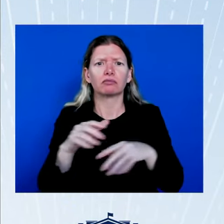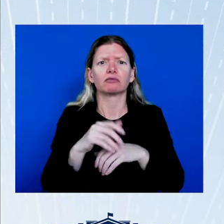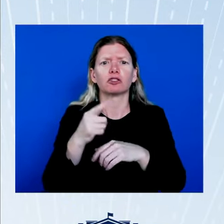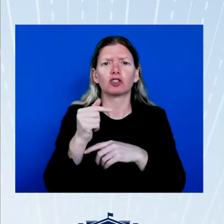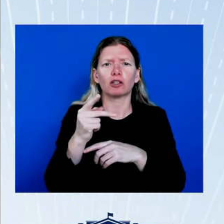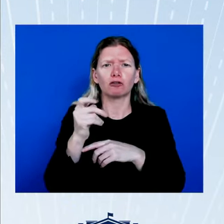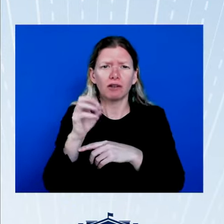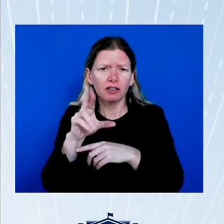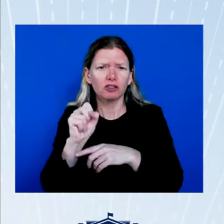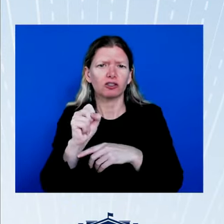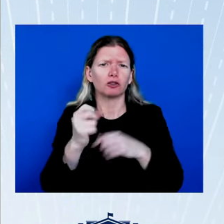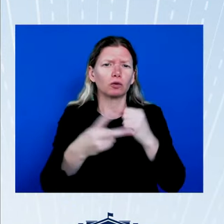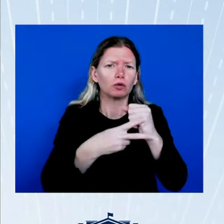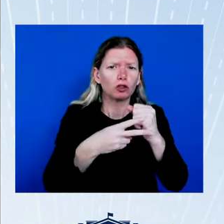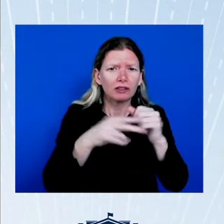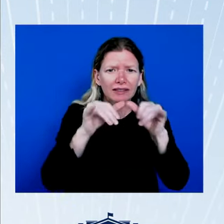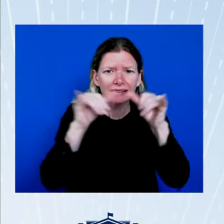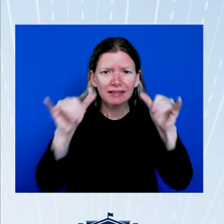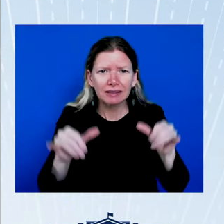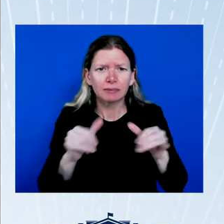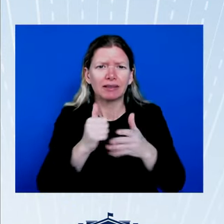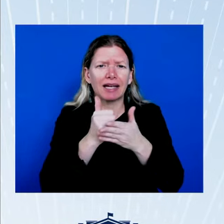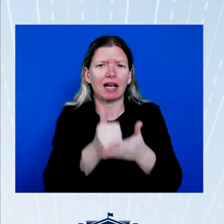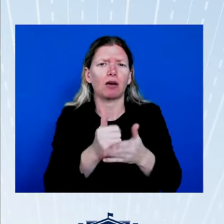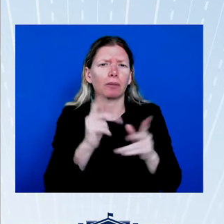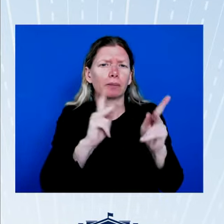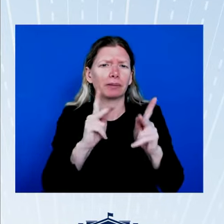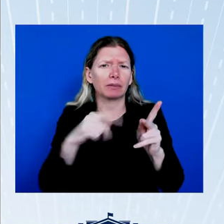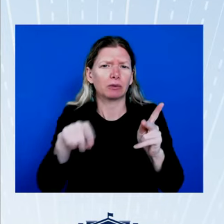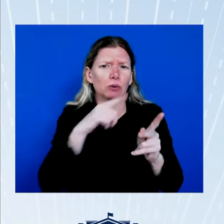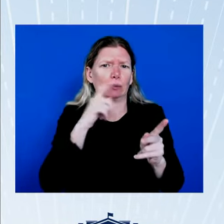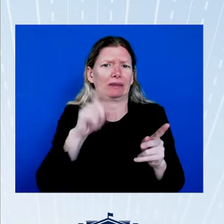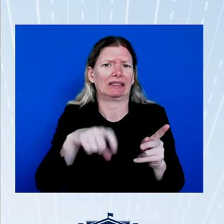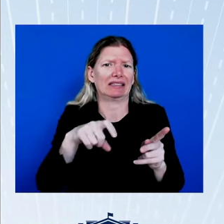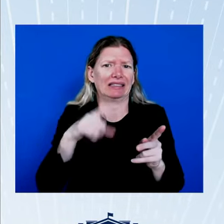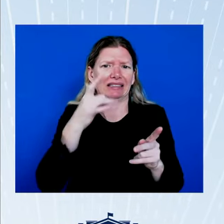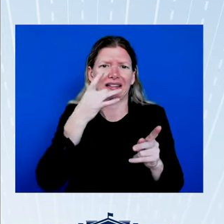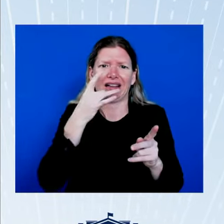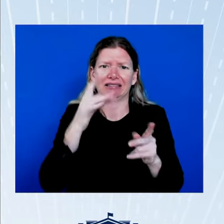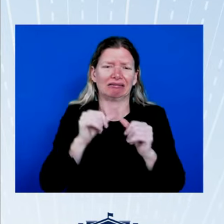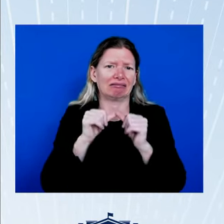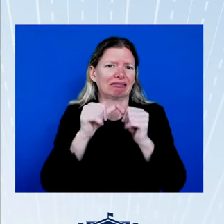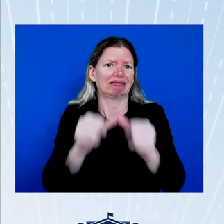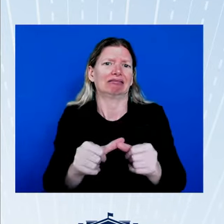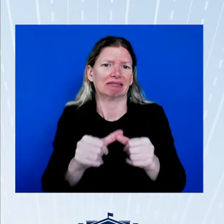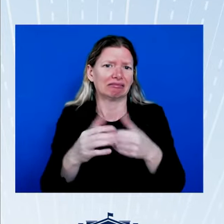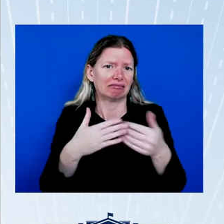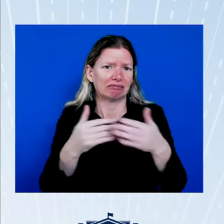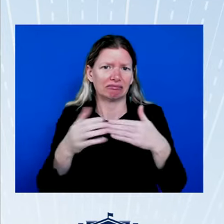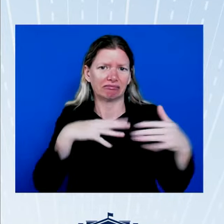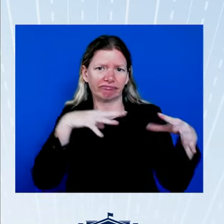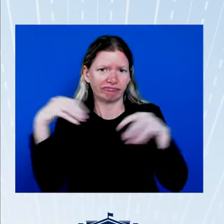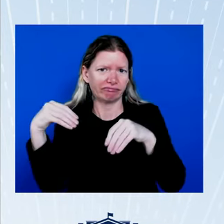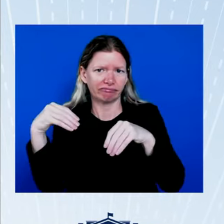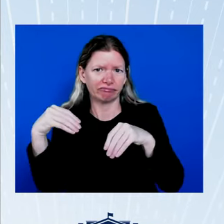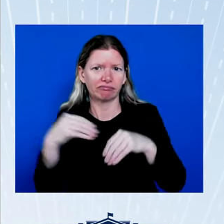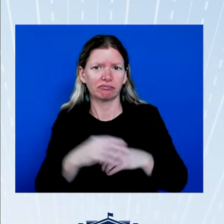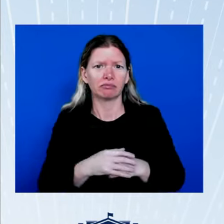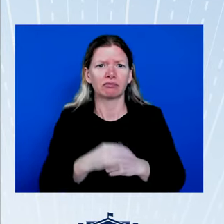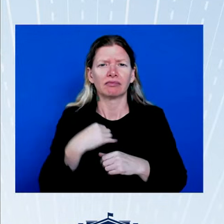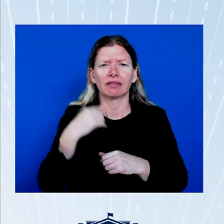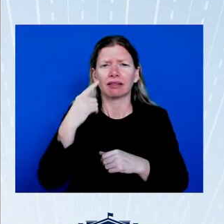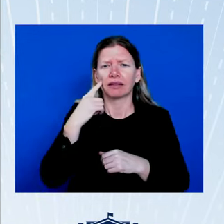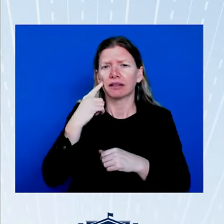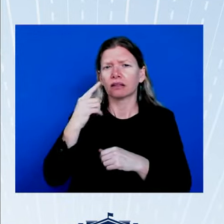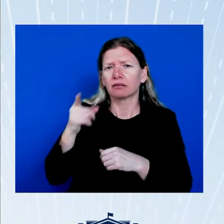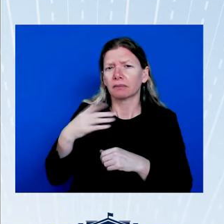outages. And you will hear later, I think, from Mitch Landrieu, my colleague, who's led our infrastructure investments, about the whole range of projects